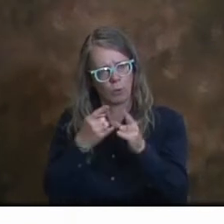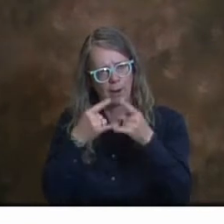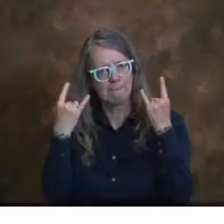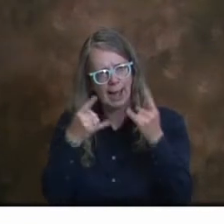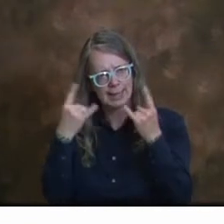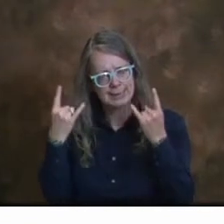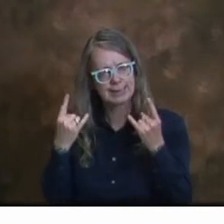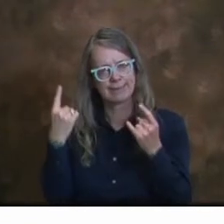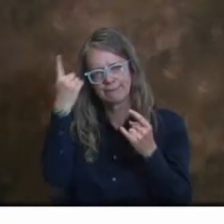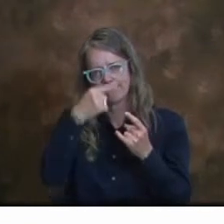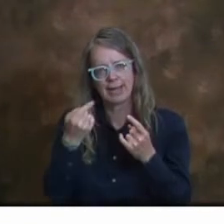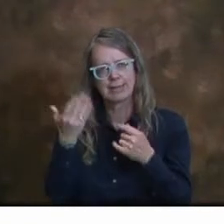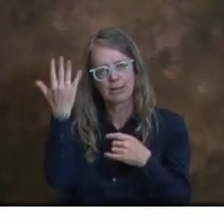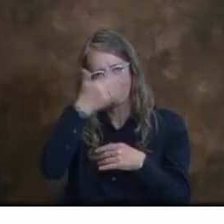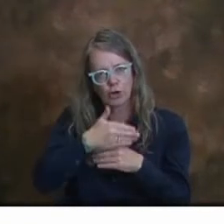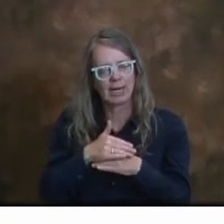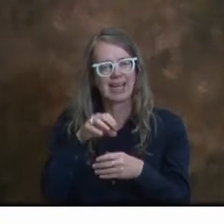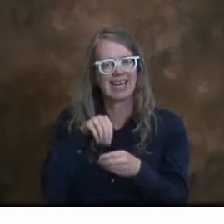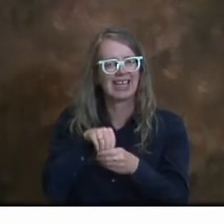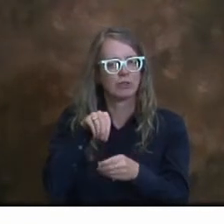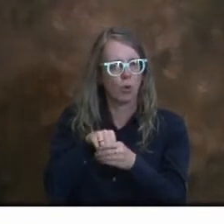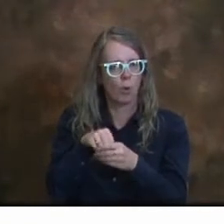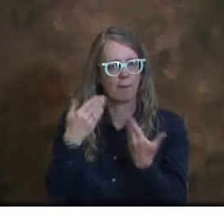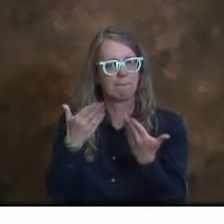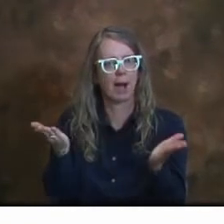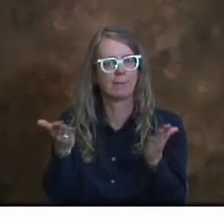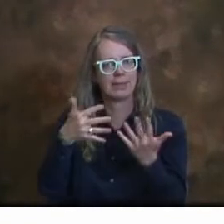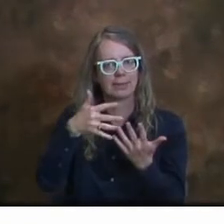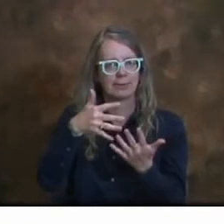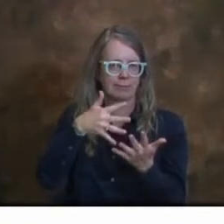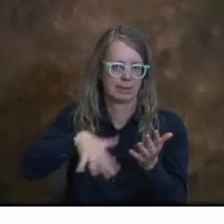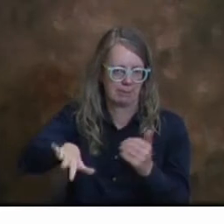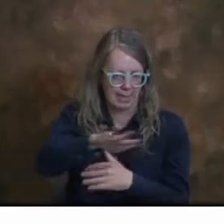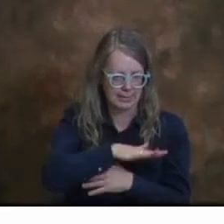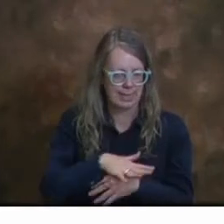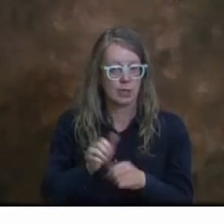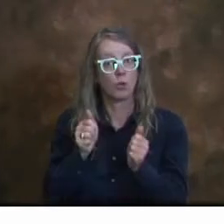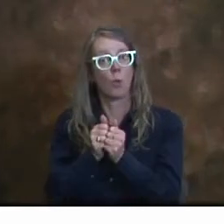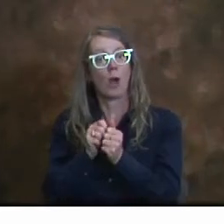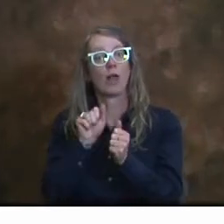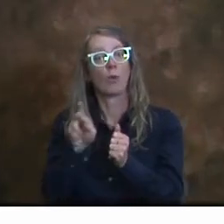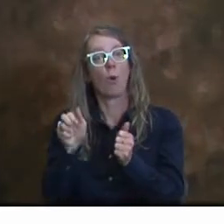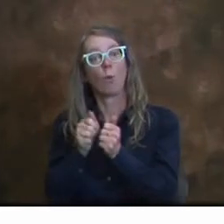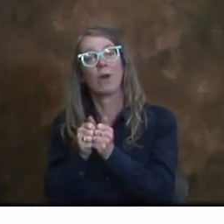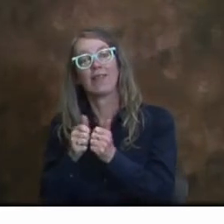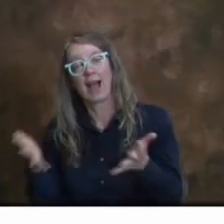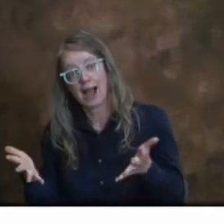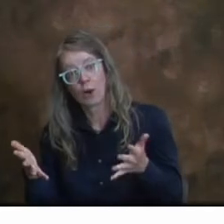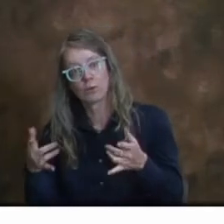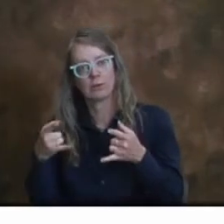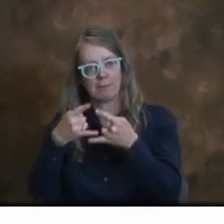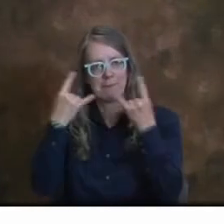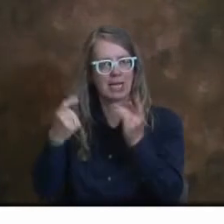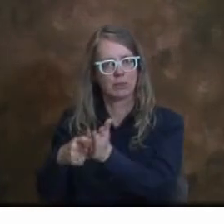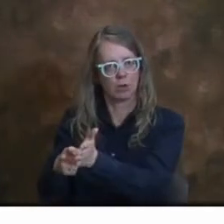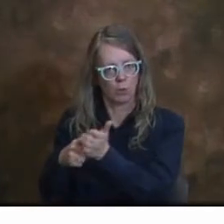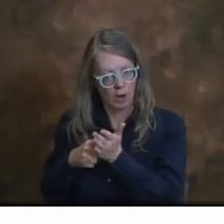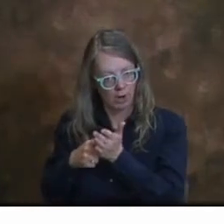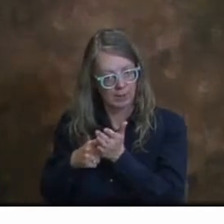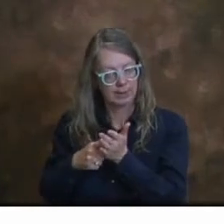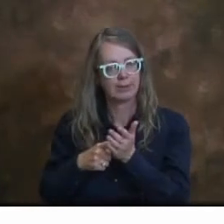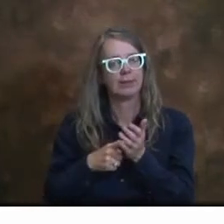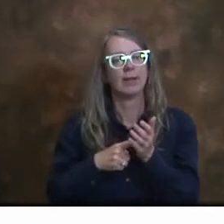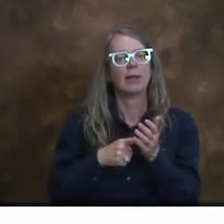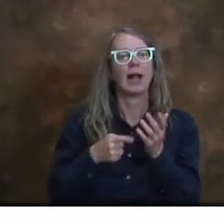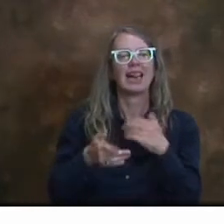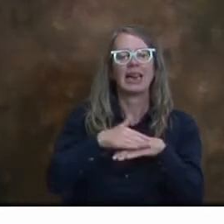public spaces. With or without a countywide face covering requirement, layered approaches continue to help reduce the